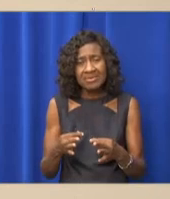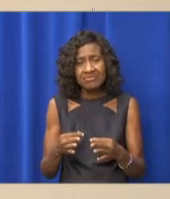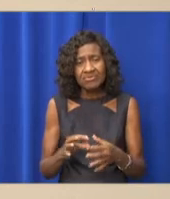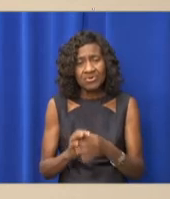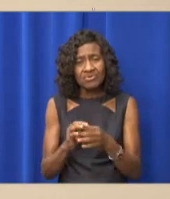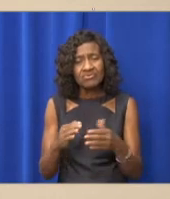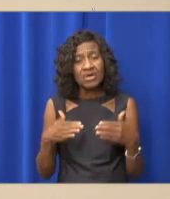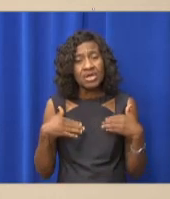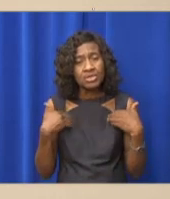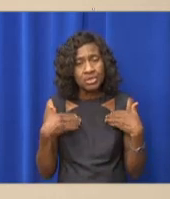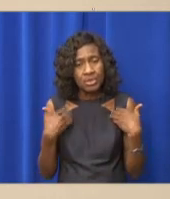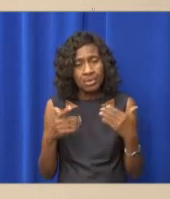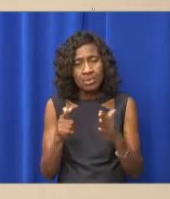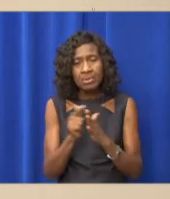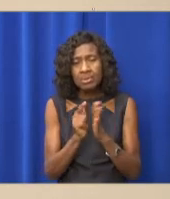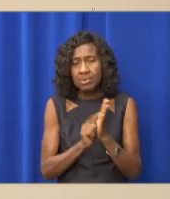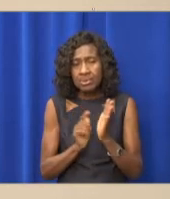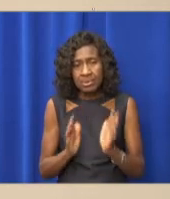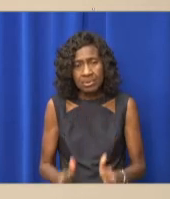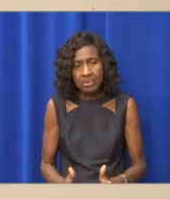attorney.